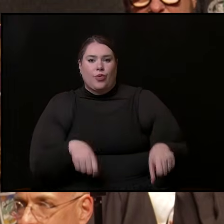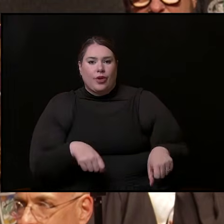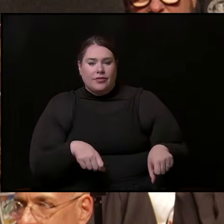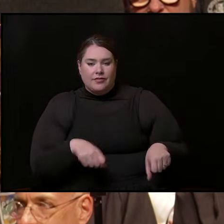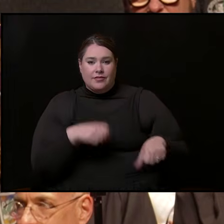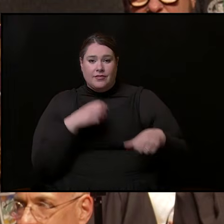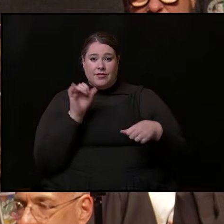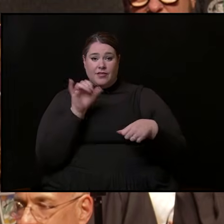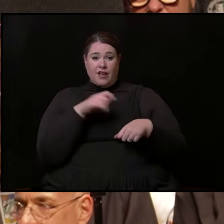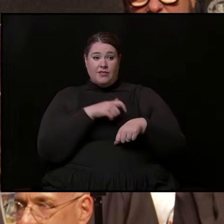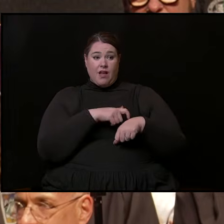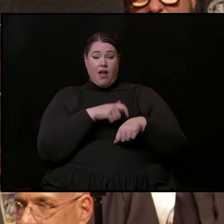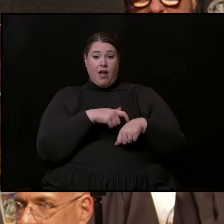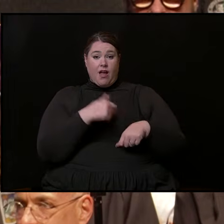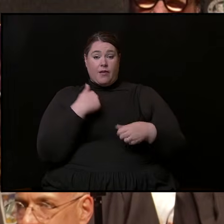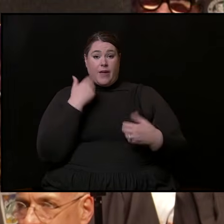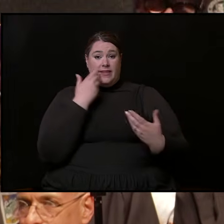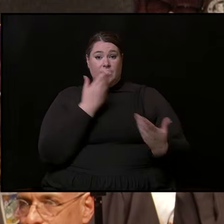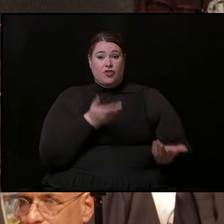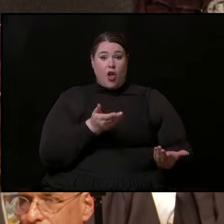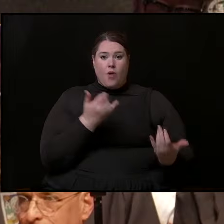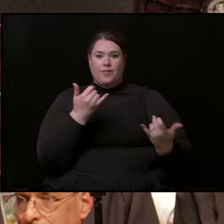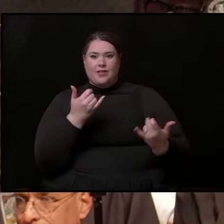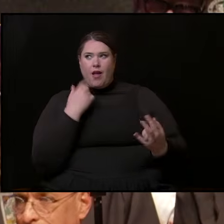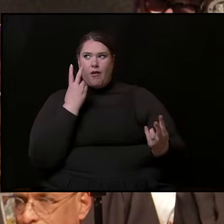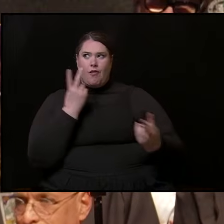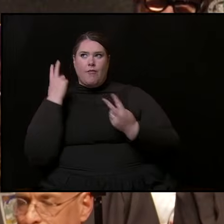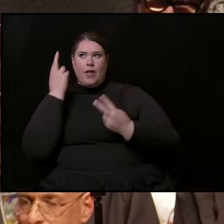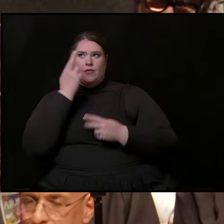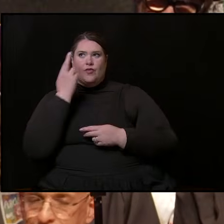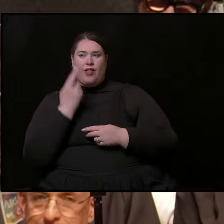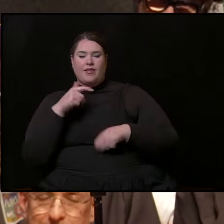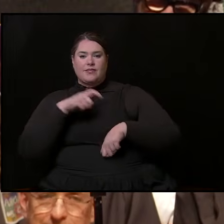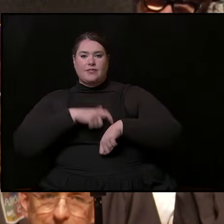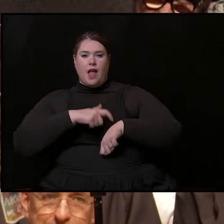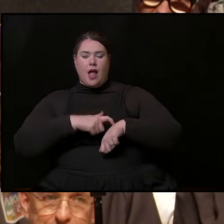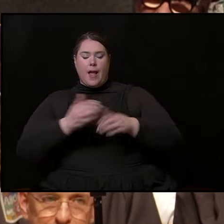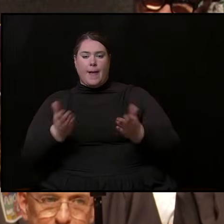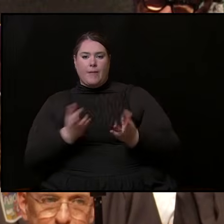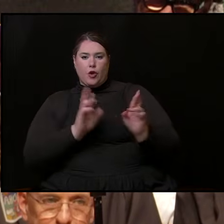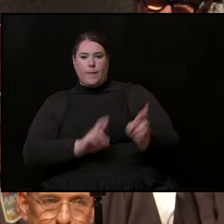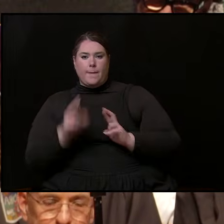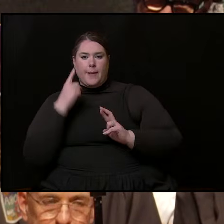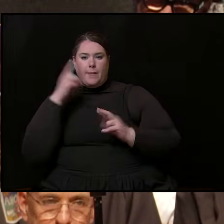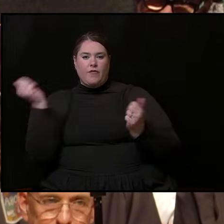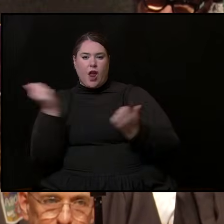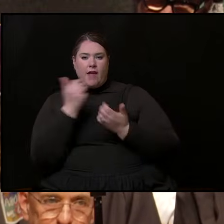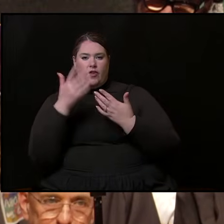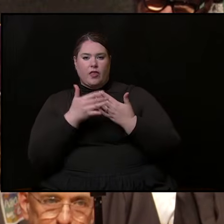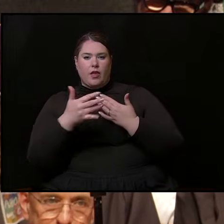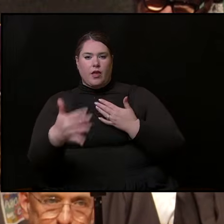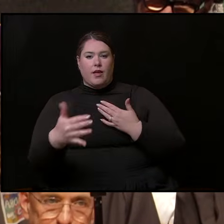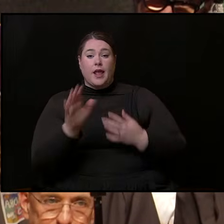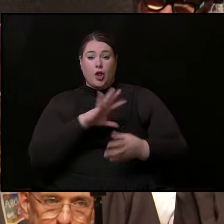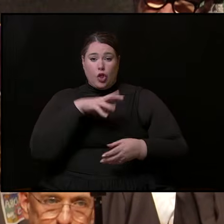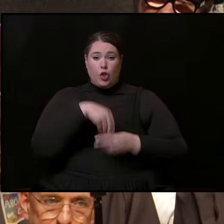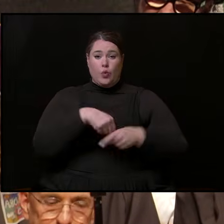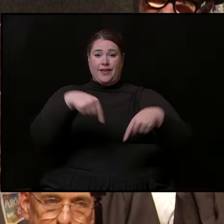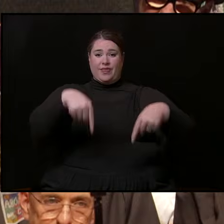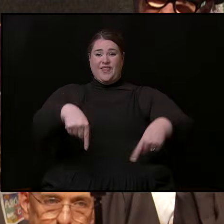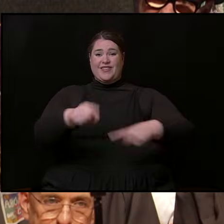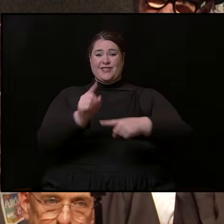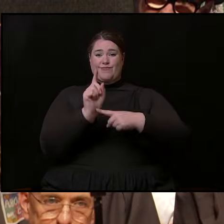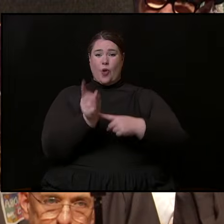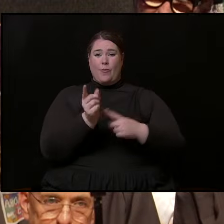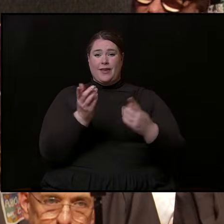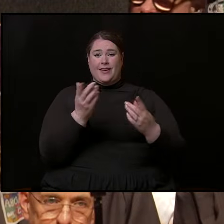then, but my time here prepared me for everything that was to come, including this very moment I'm sharing